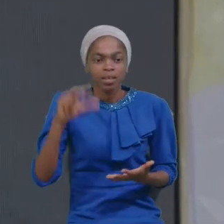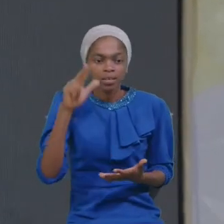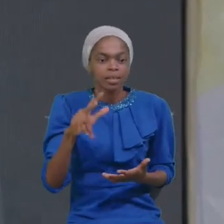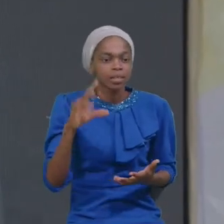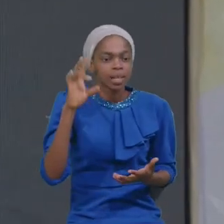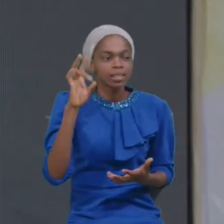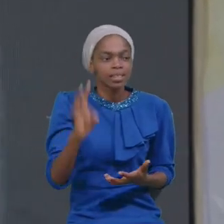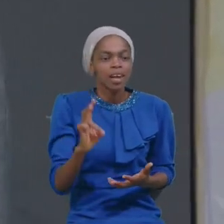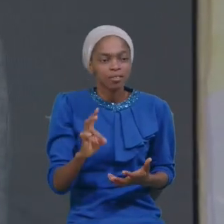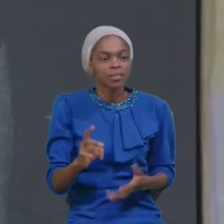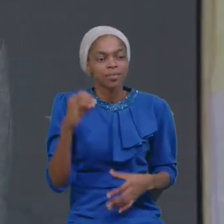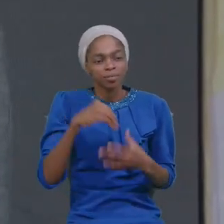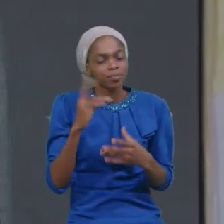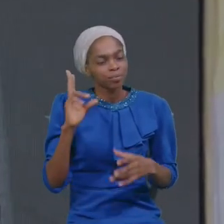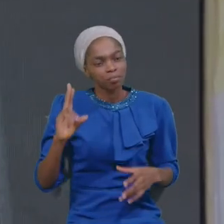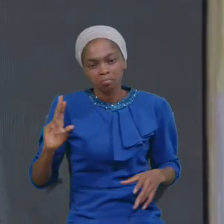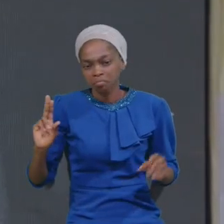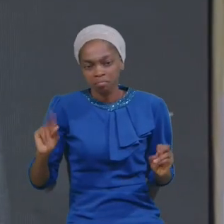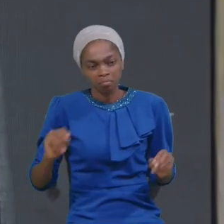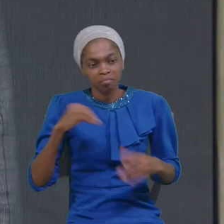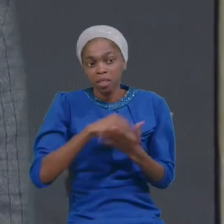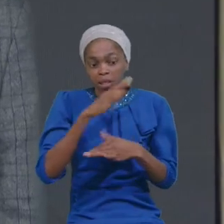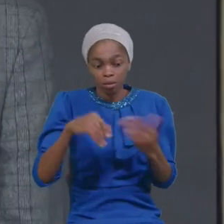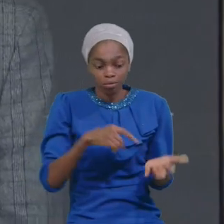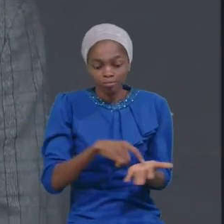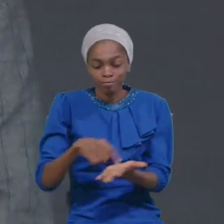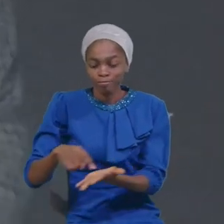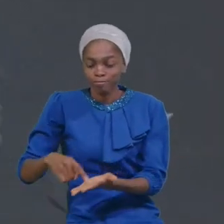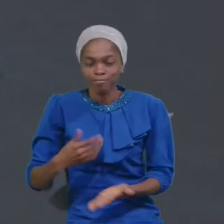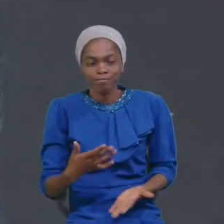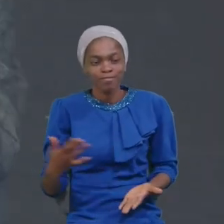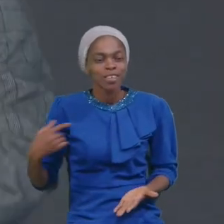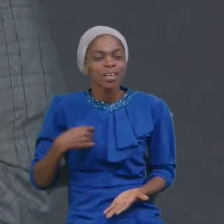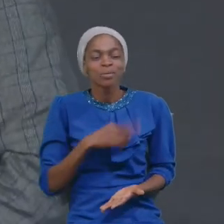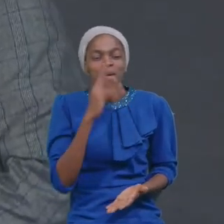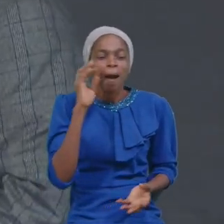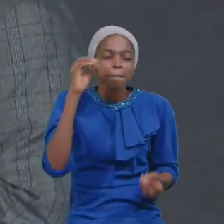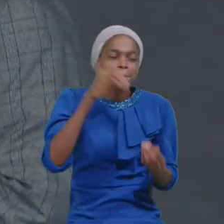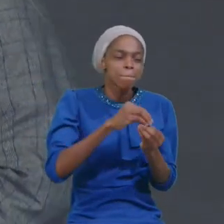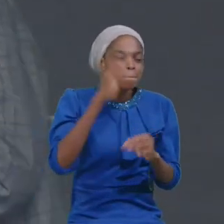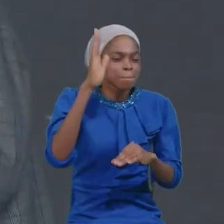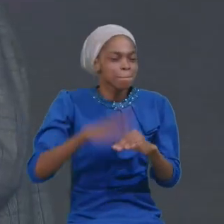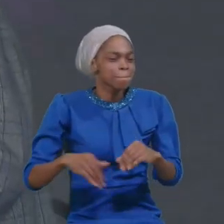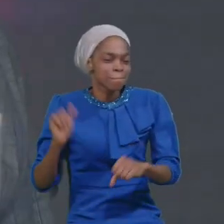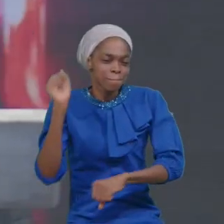conquerors through him that loved us. People will wonder in your life.